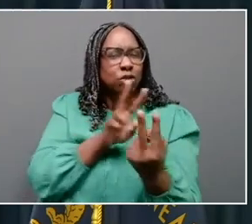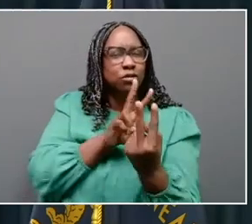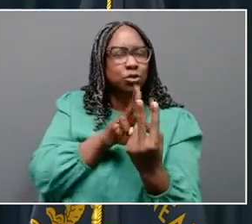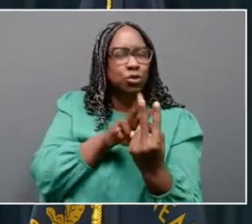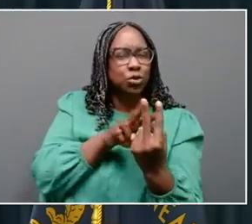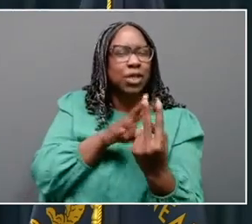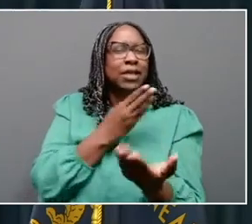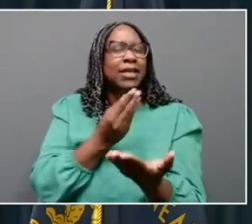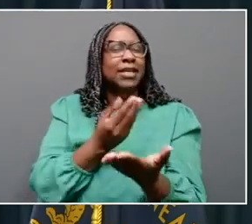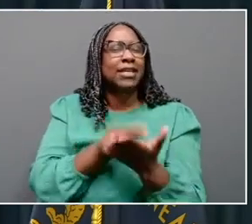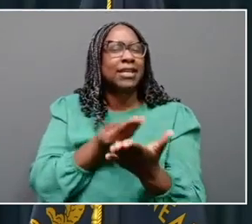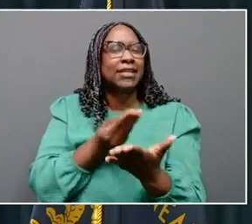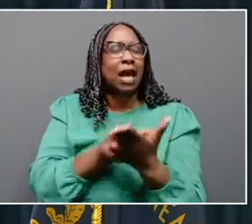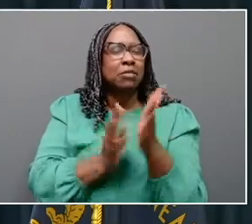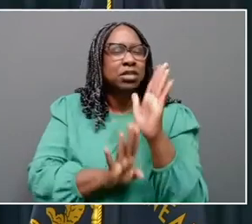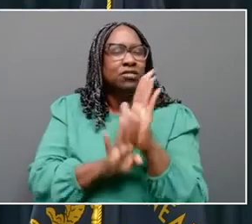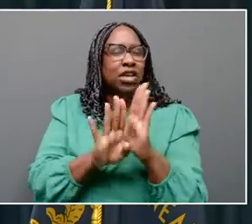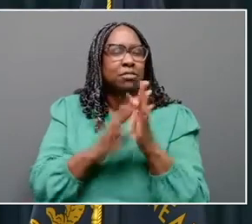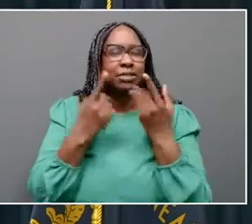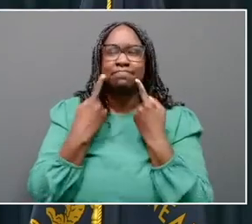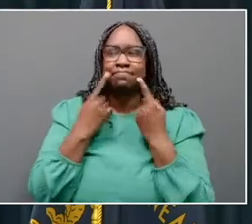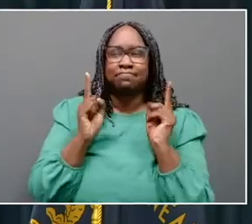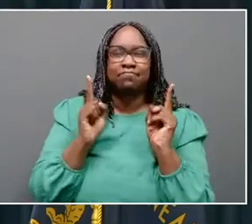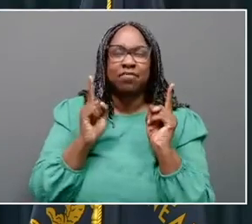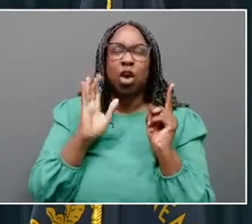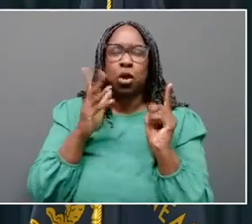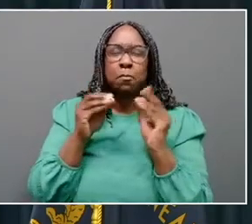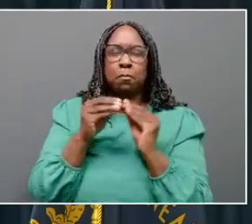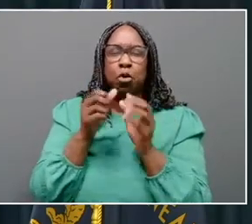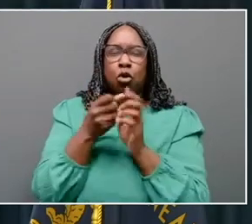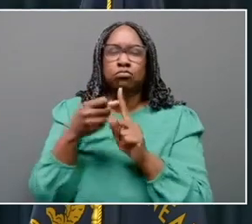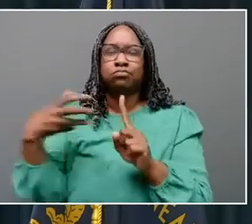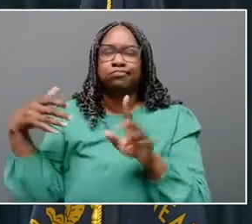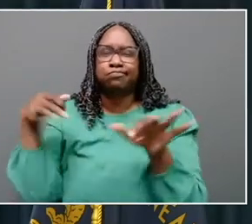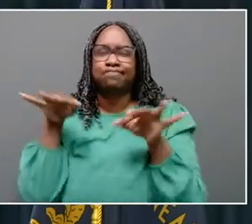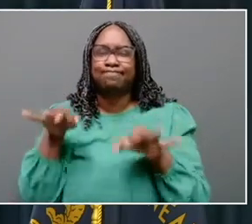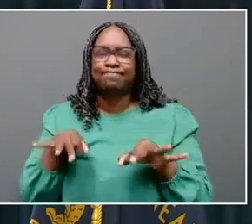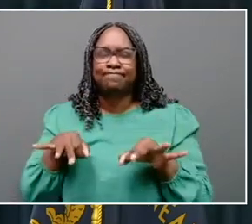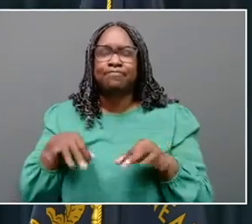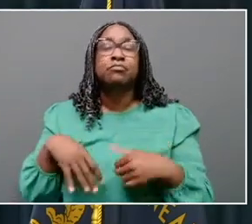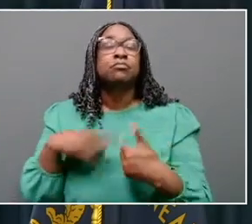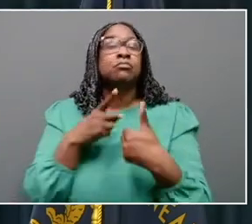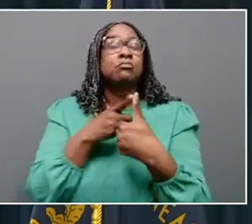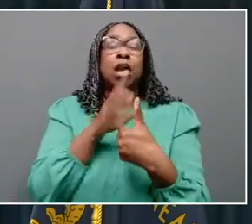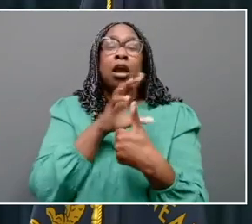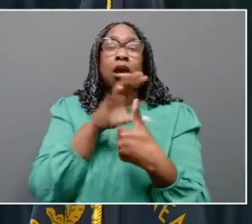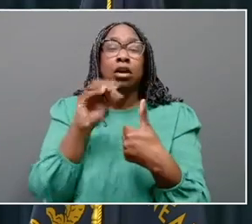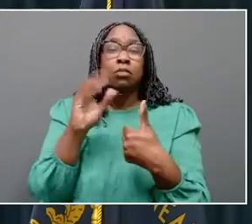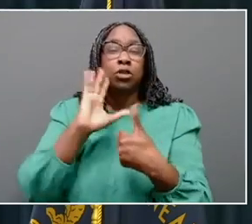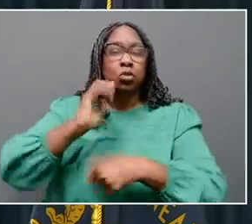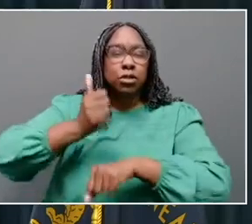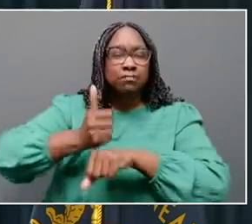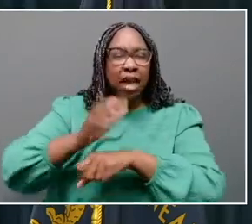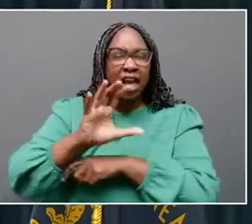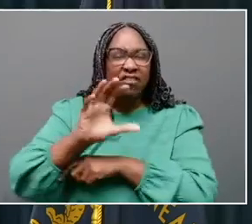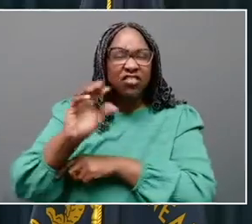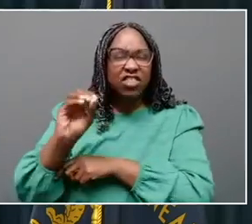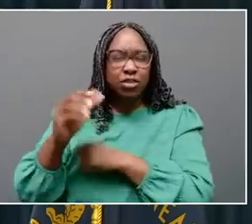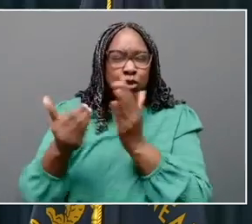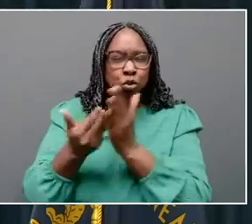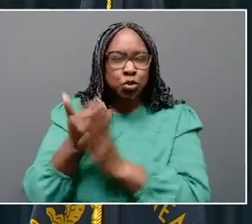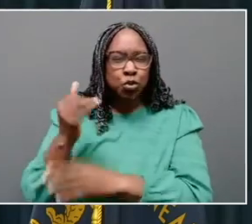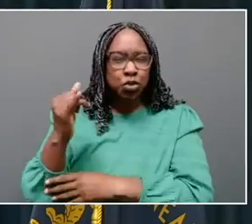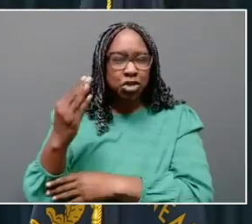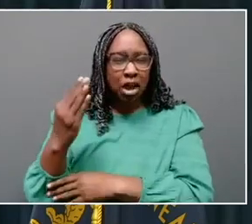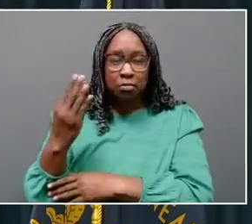development announcements that we're going into more detail with. I'll start with a company creating at least 50 new jobs. And that's